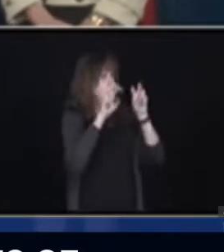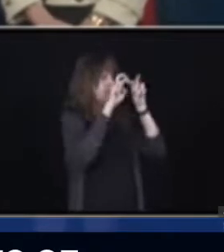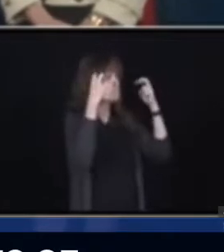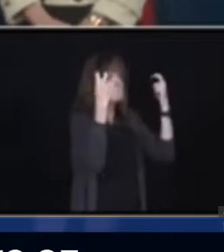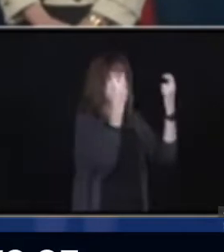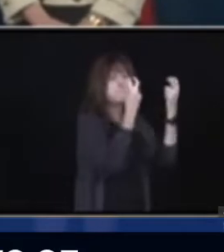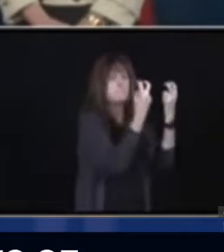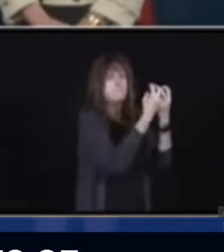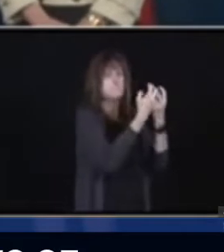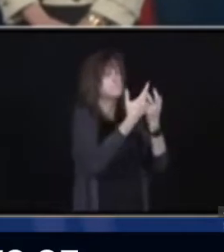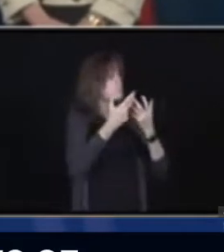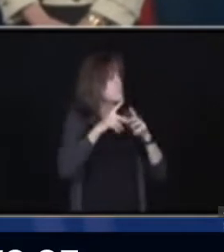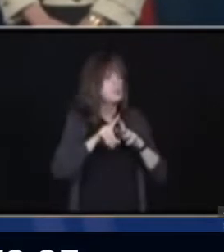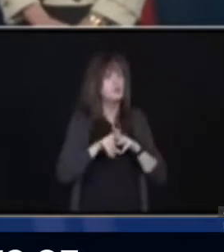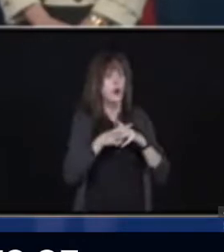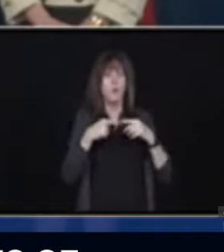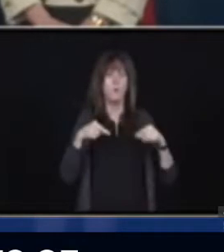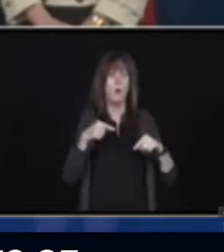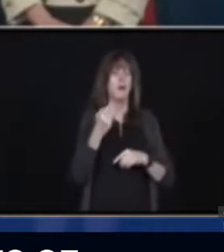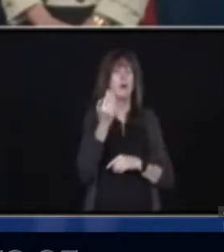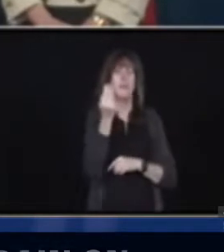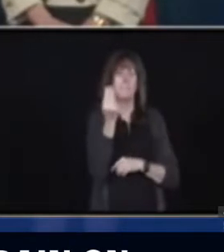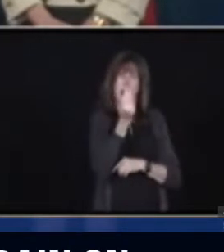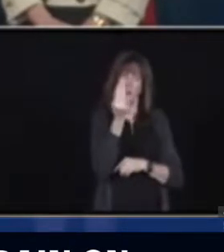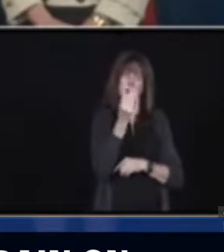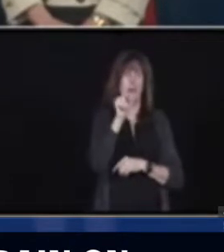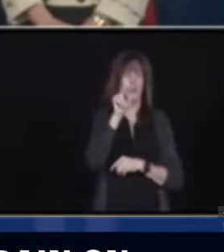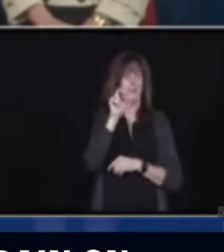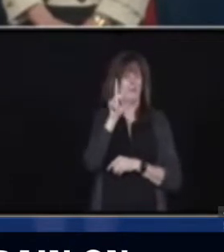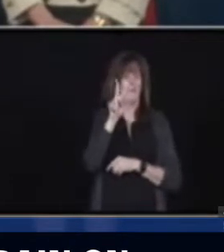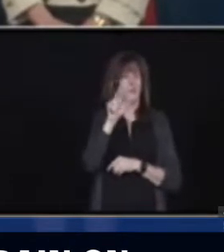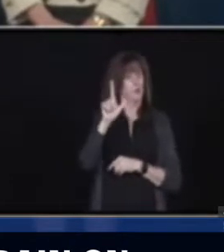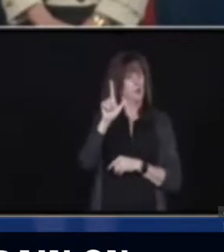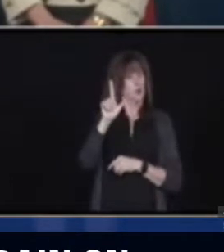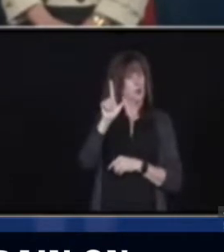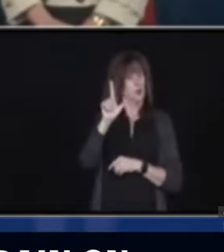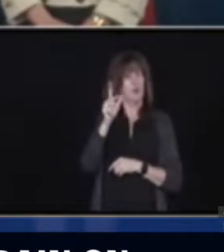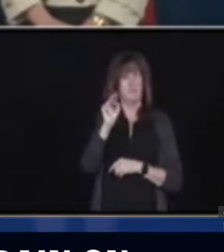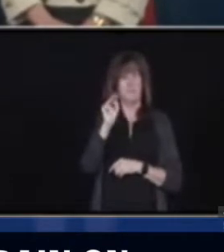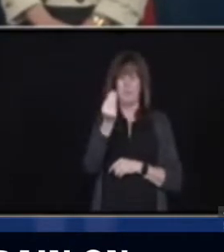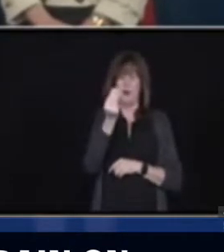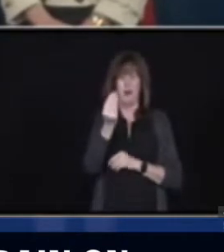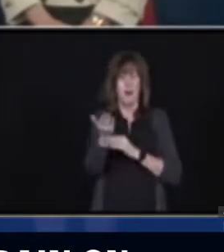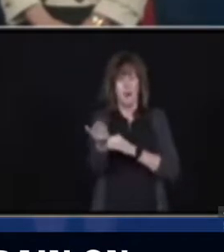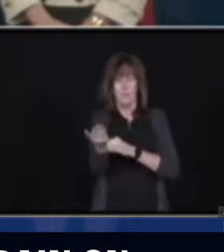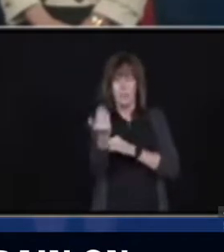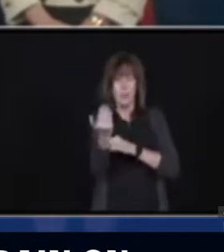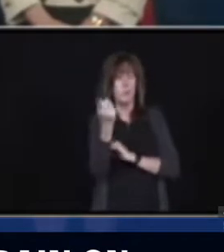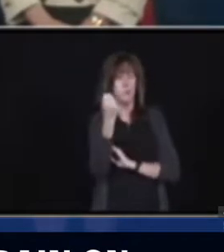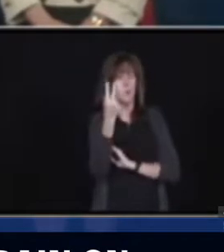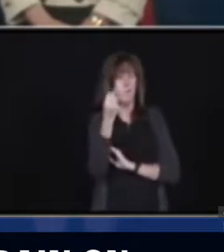effective Monday, November 23rd at 12:01 a.m., Toronto and Peel will be moved into